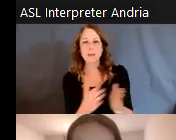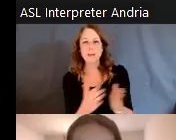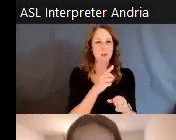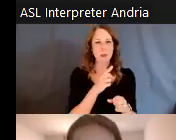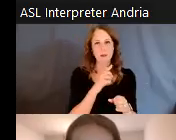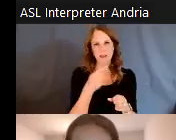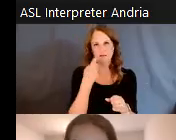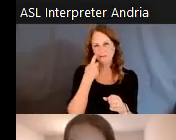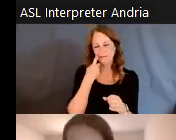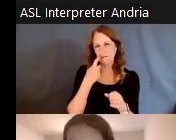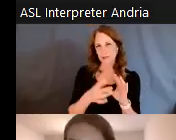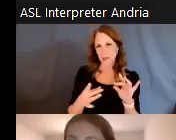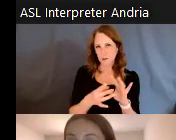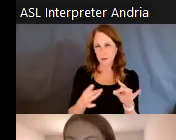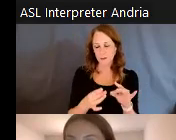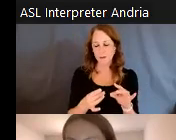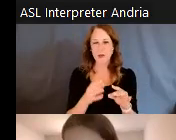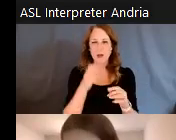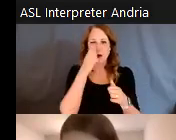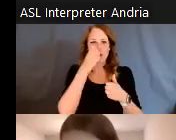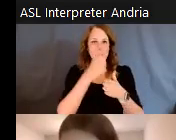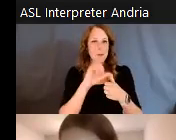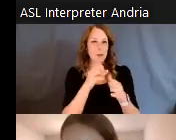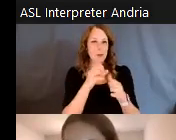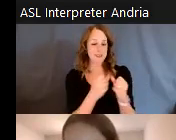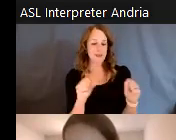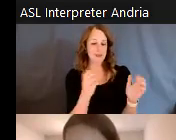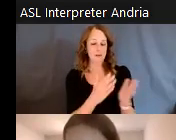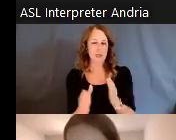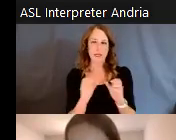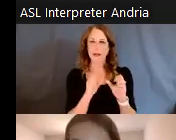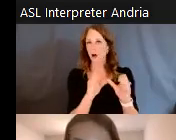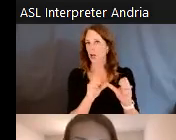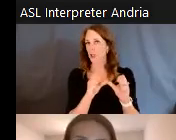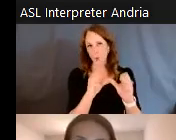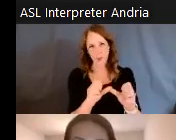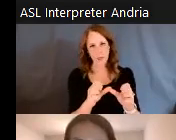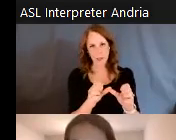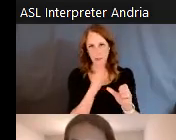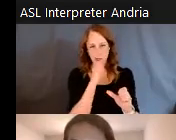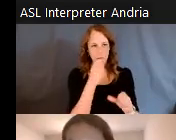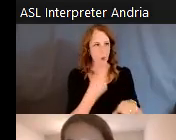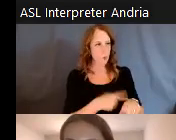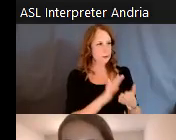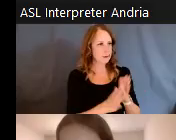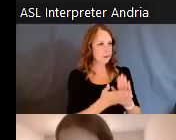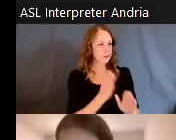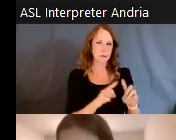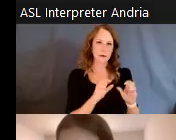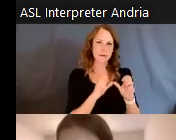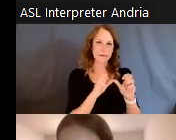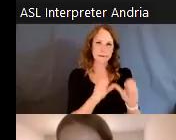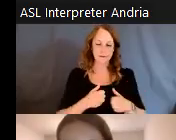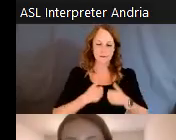remembering that safety planning is an ongoing discussion, especially as survivors transition from that